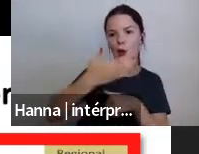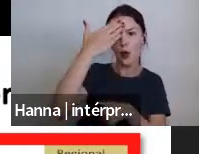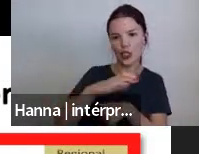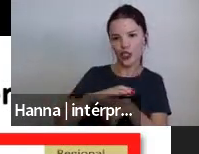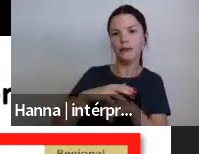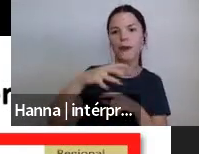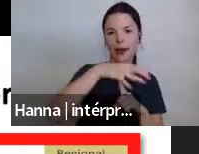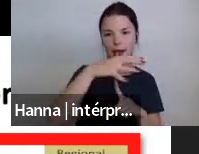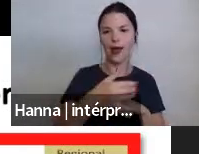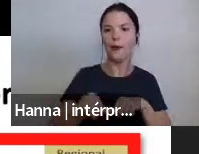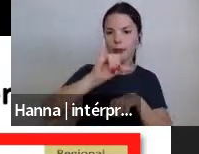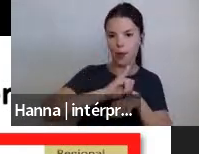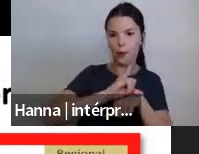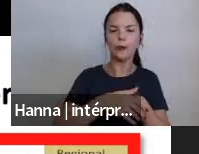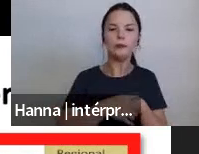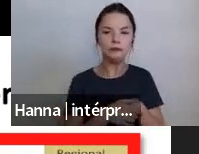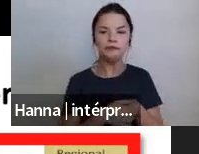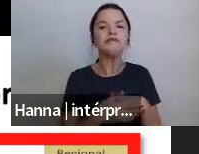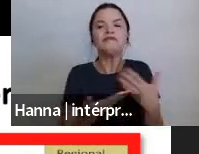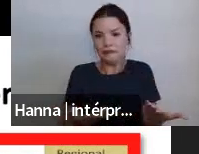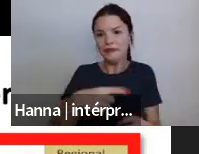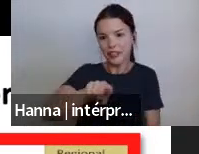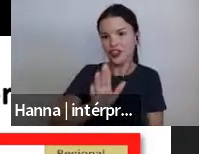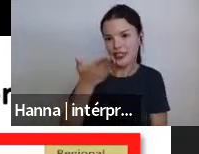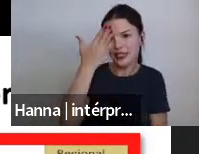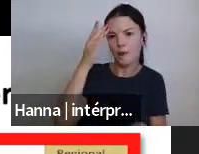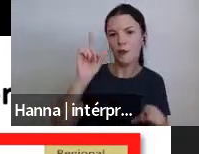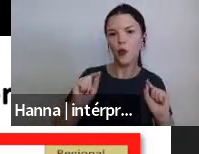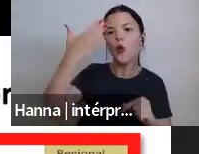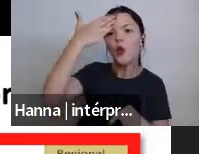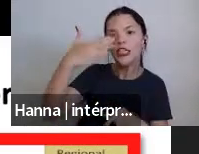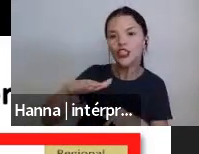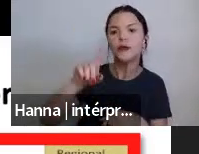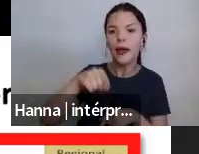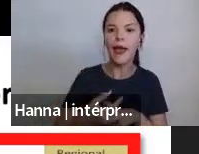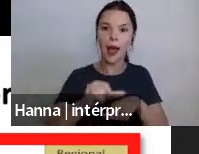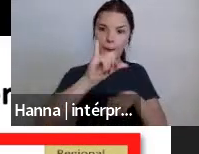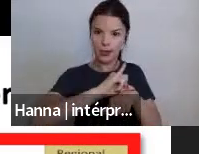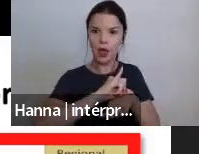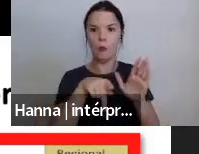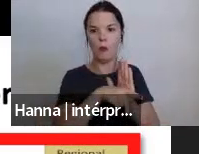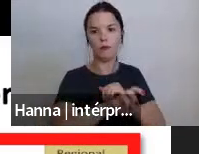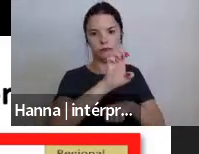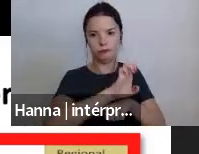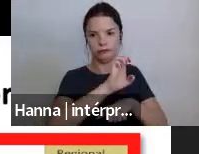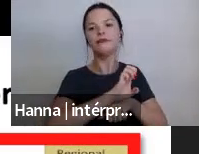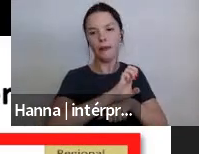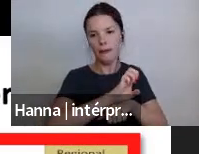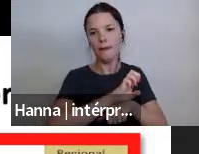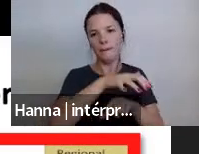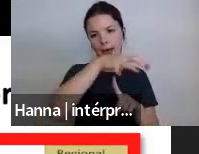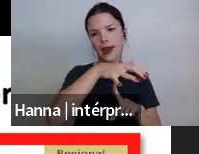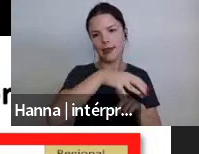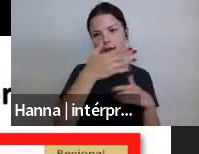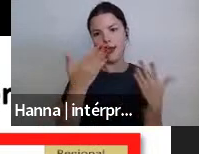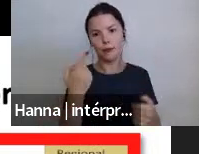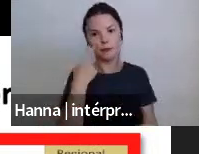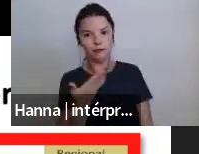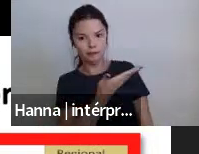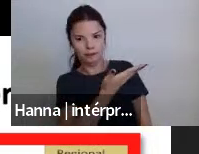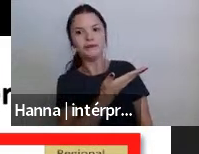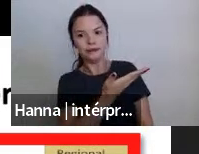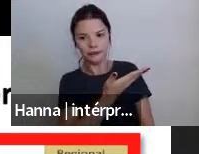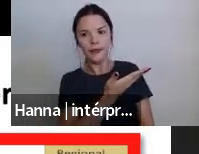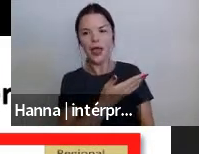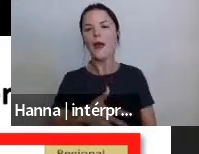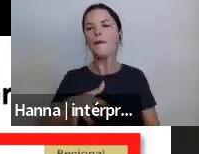Curitiba is the capital city of the state of Paraná. So here on the map, you see that Paraná